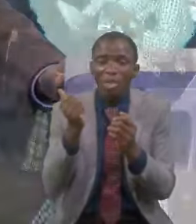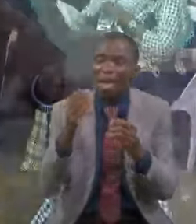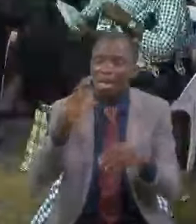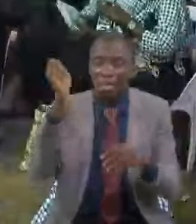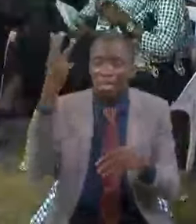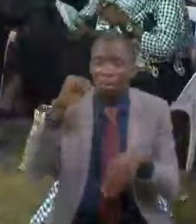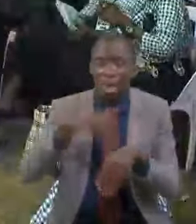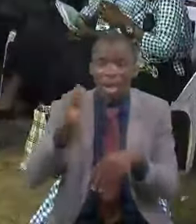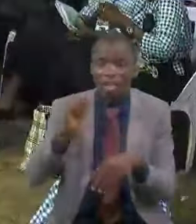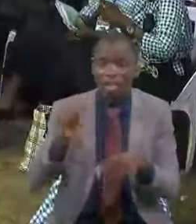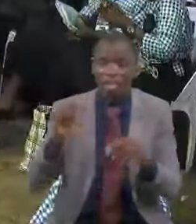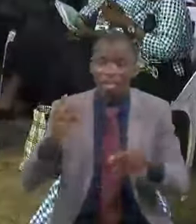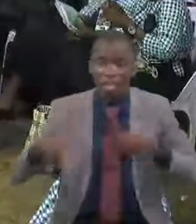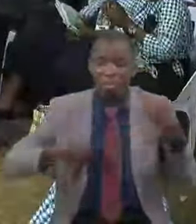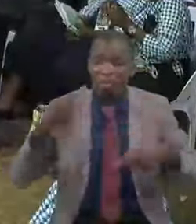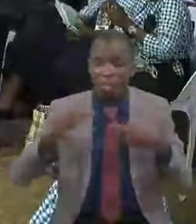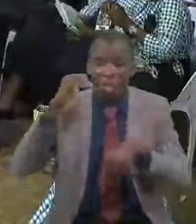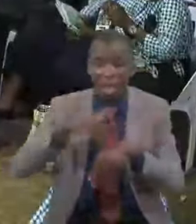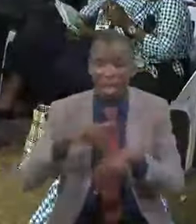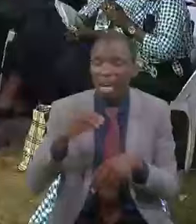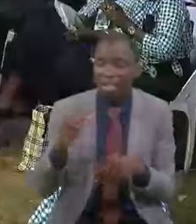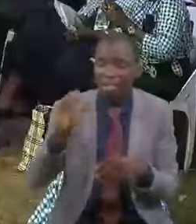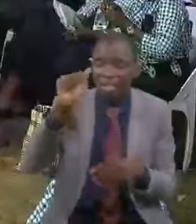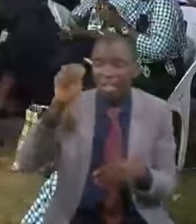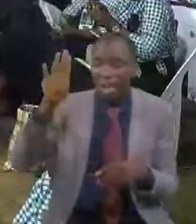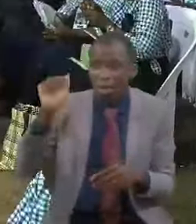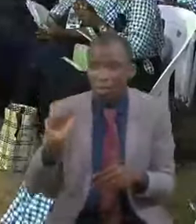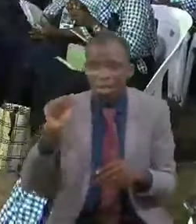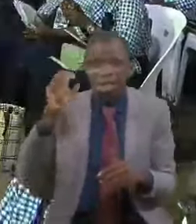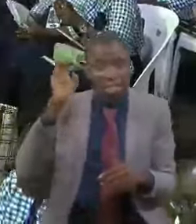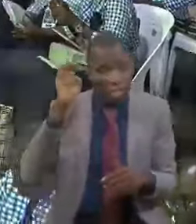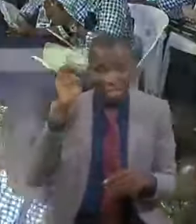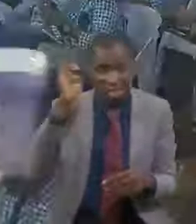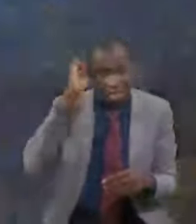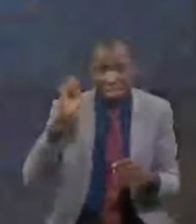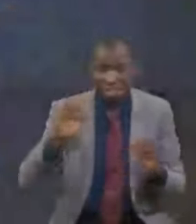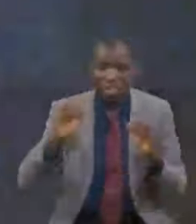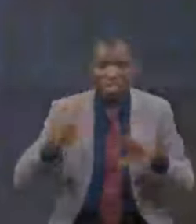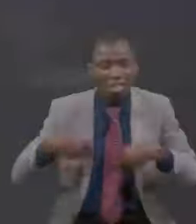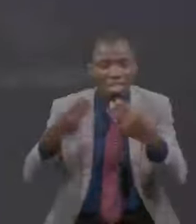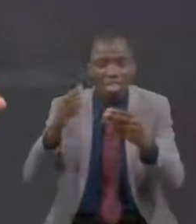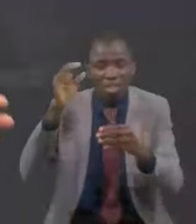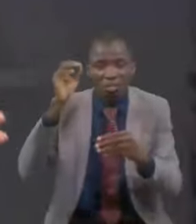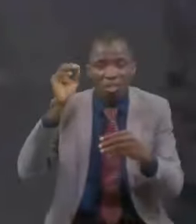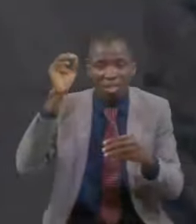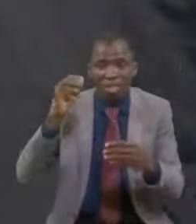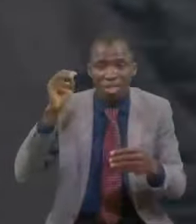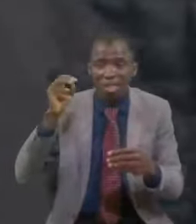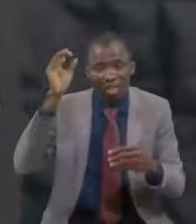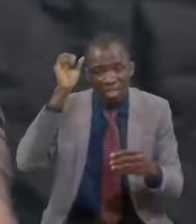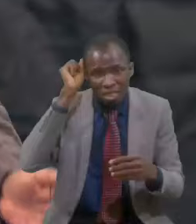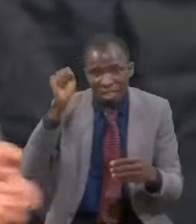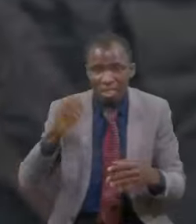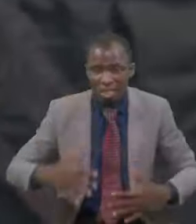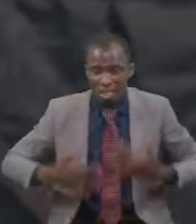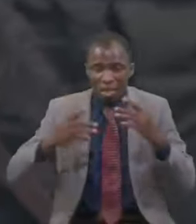Megamore. And he gave his life to the Lord. And the Lord has taken the sin, the shame,